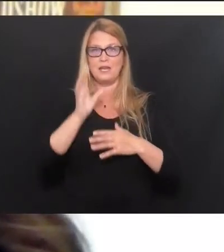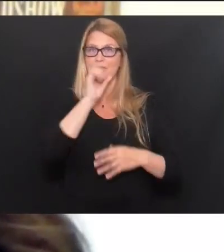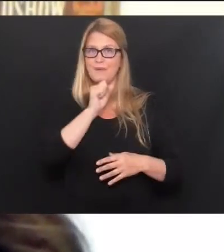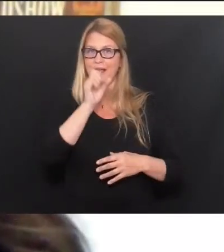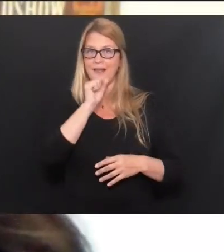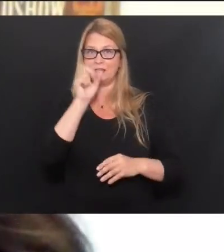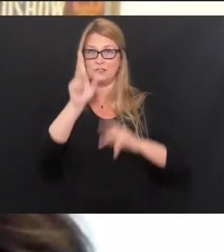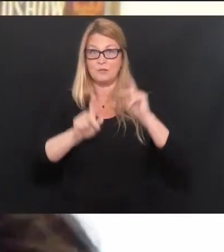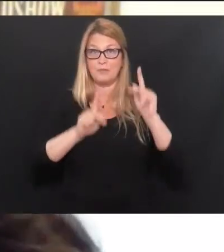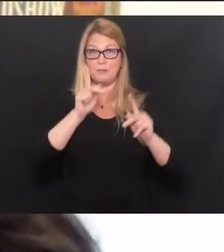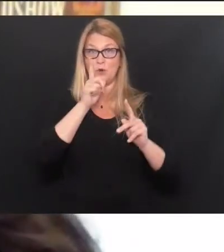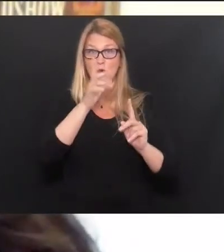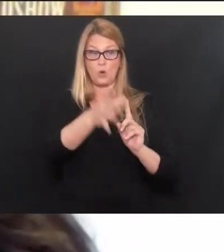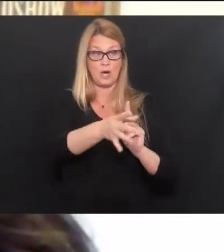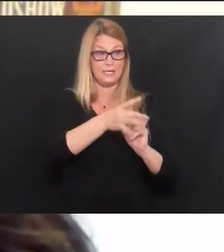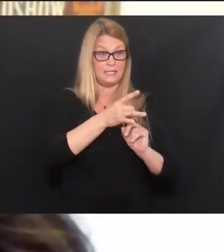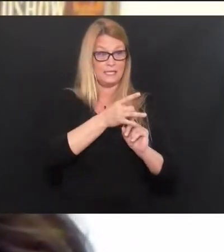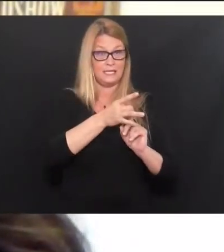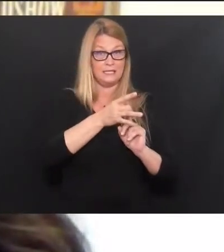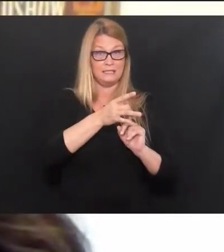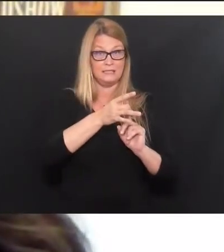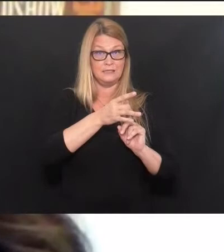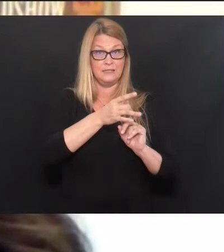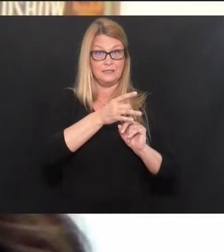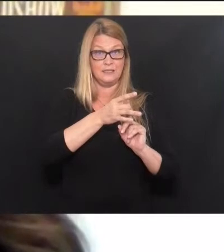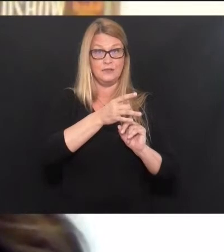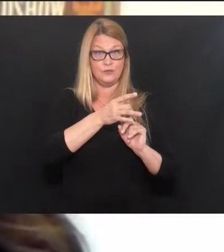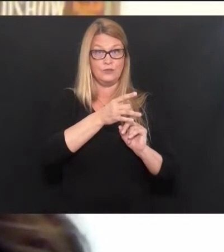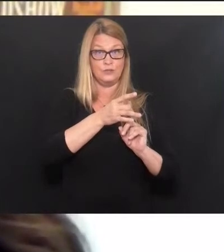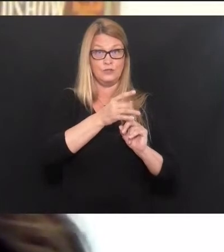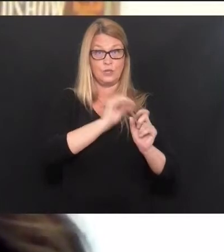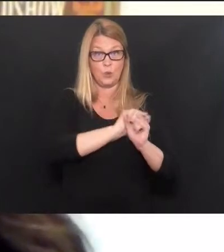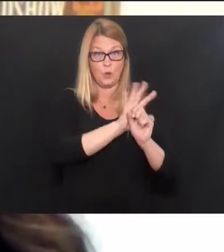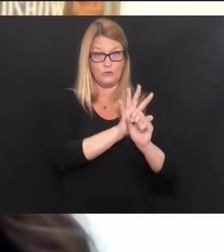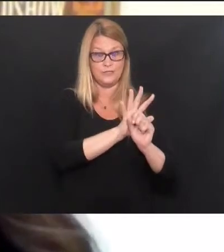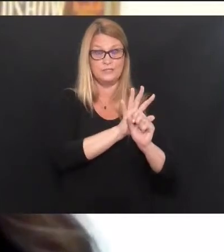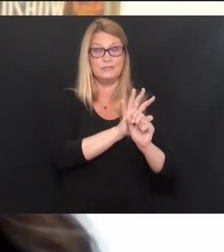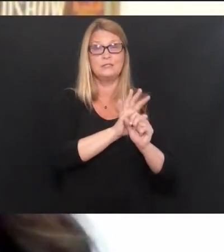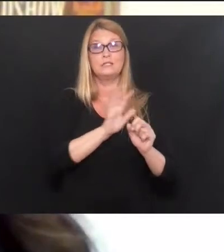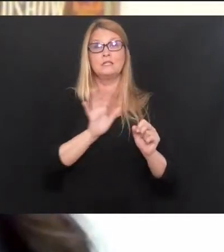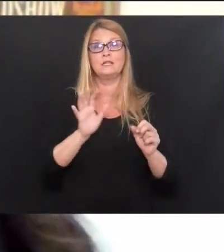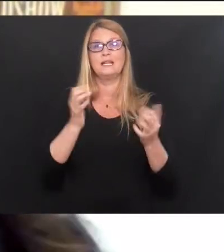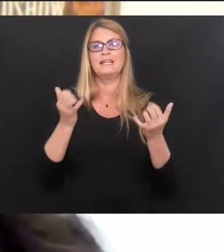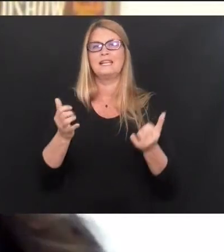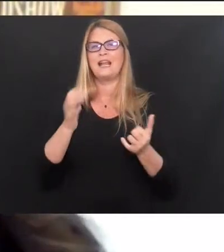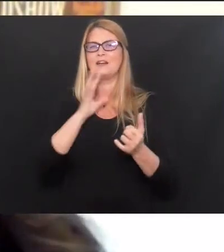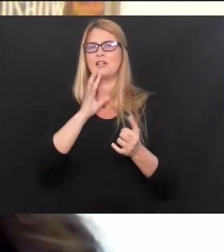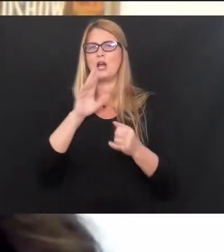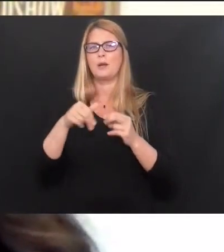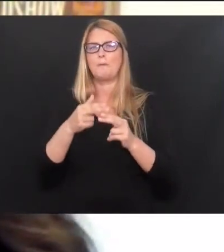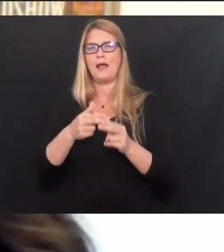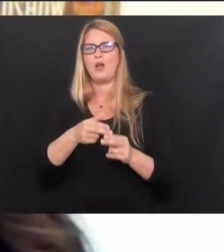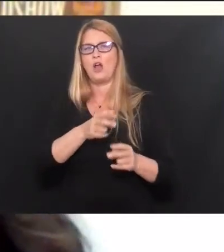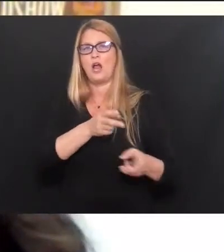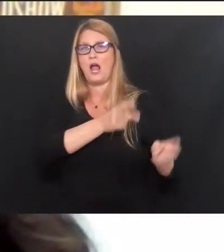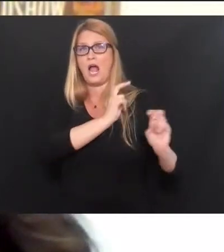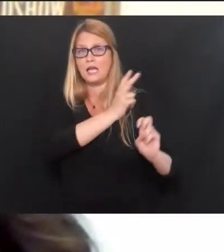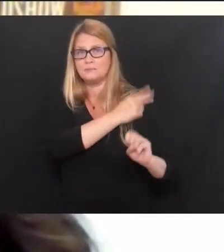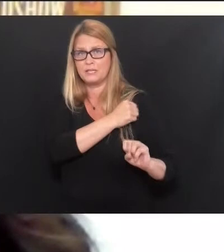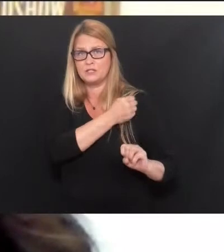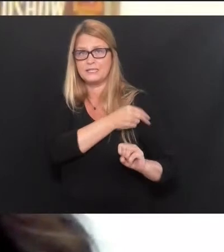the virus has lowered. Can you tell us more about hospitalizations and